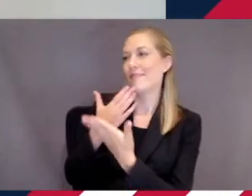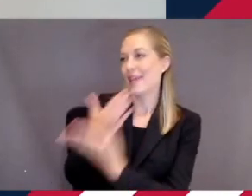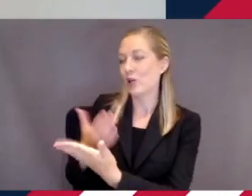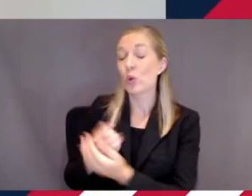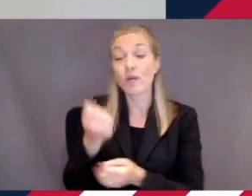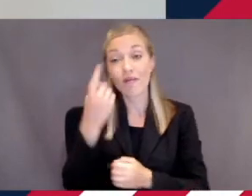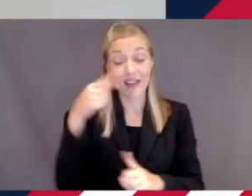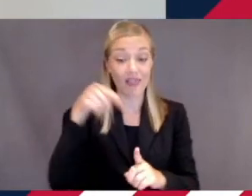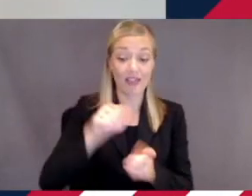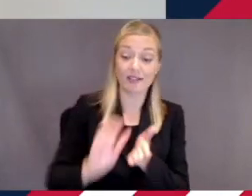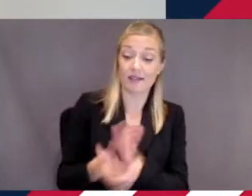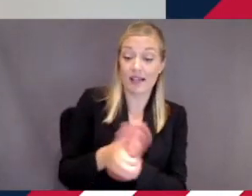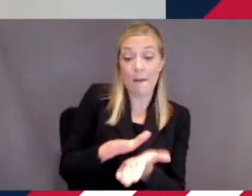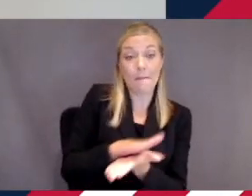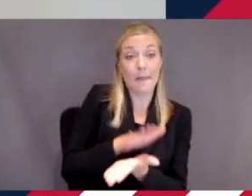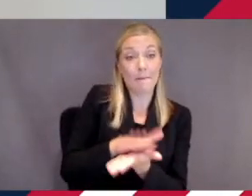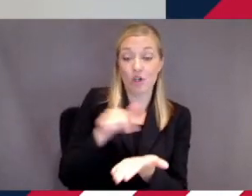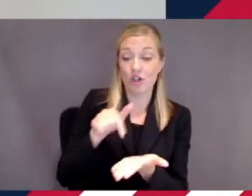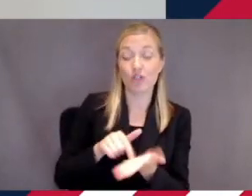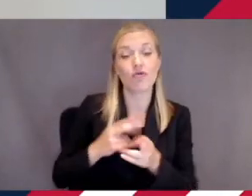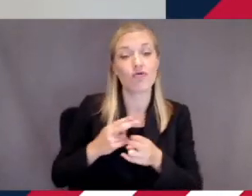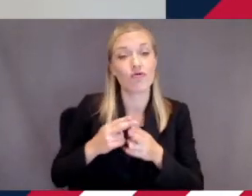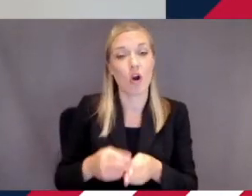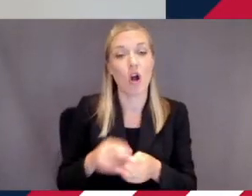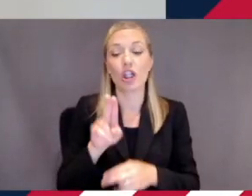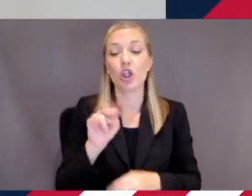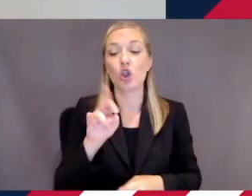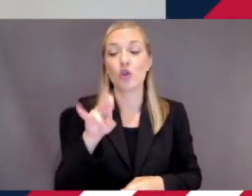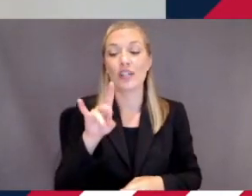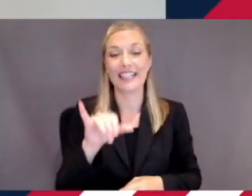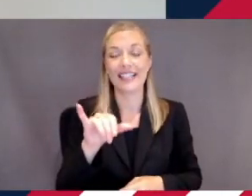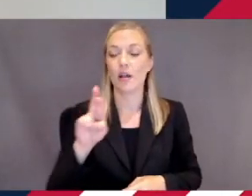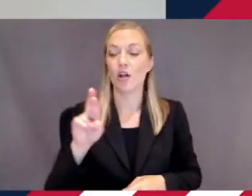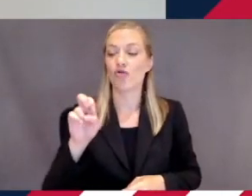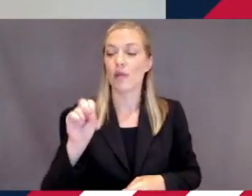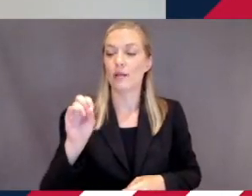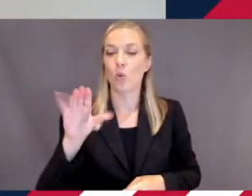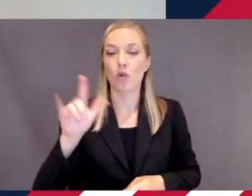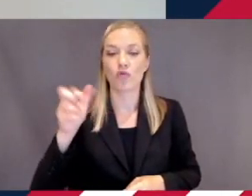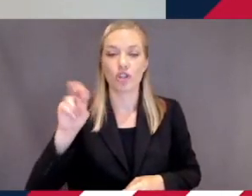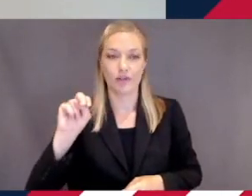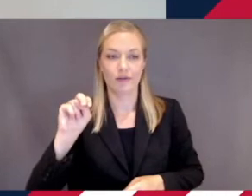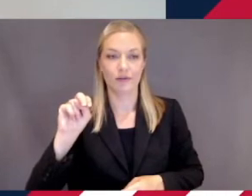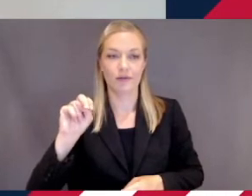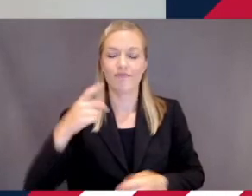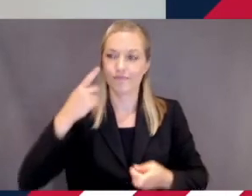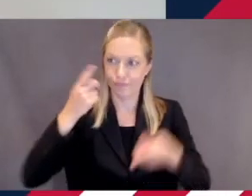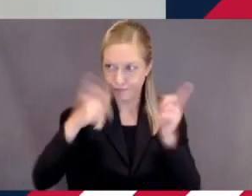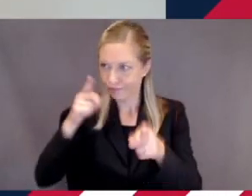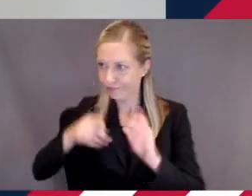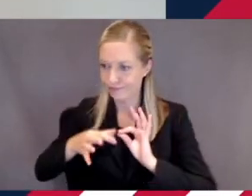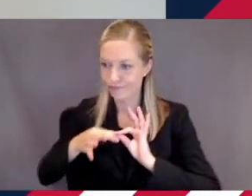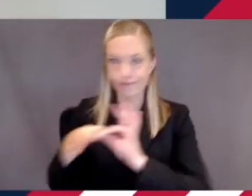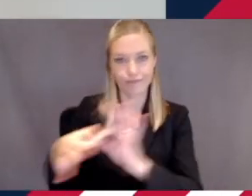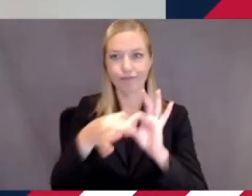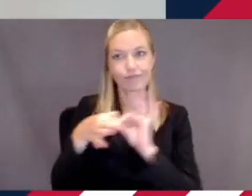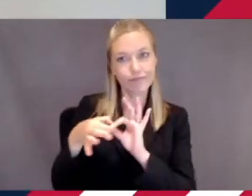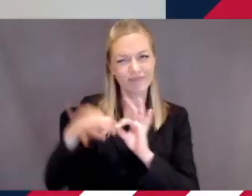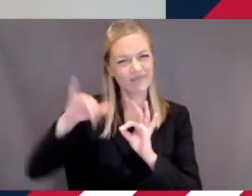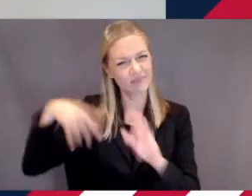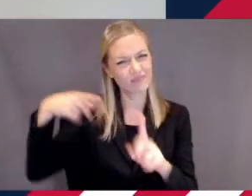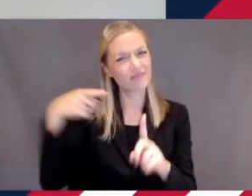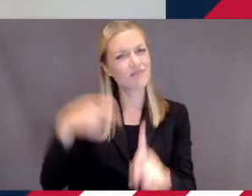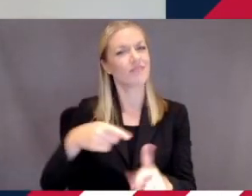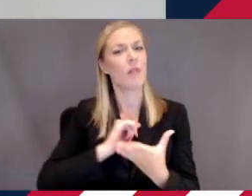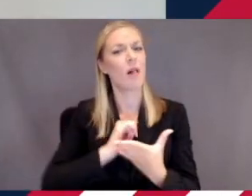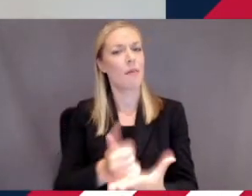truly has been an effort to unify us all, everyone involved in this, building this party. And that's another way to